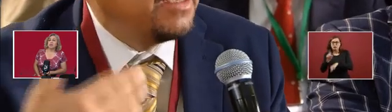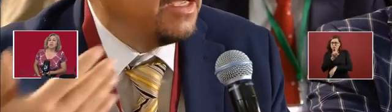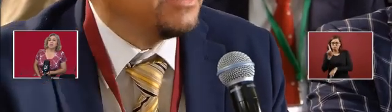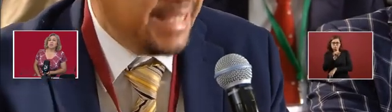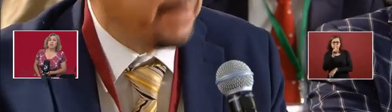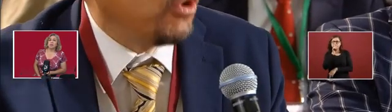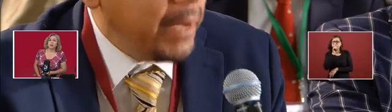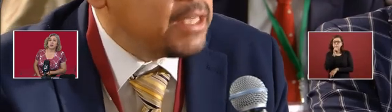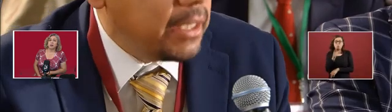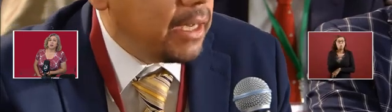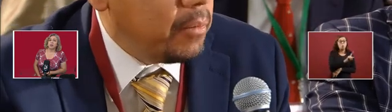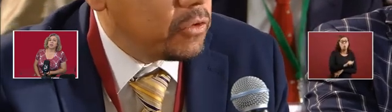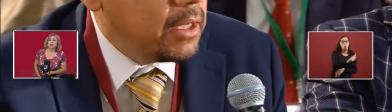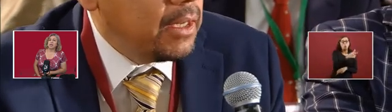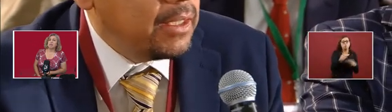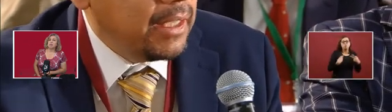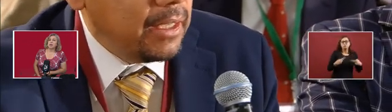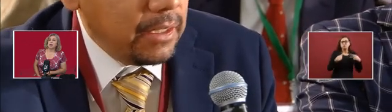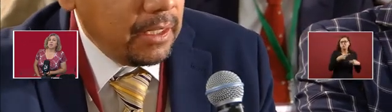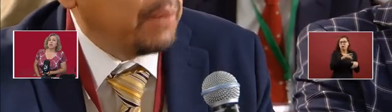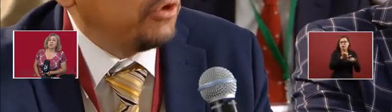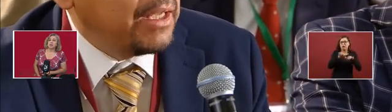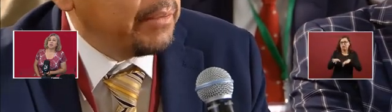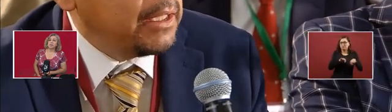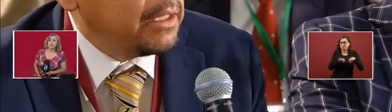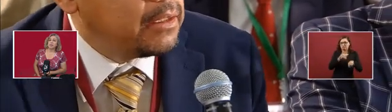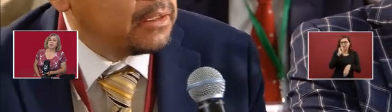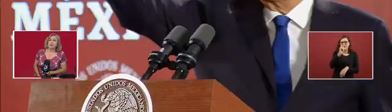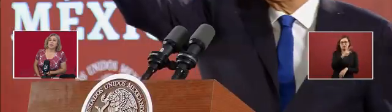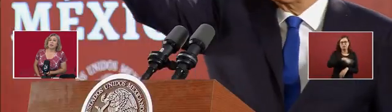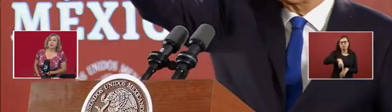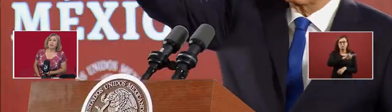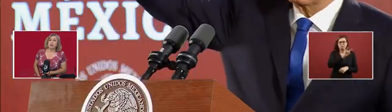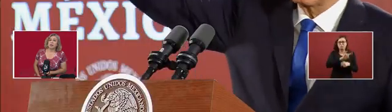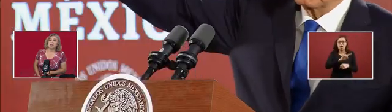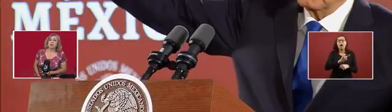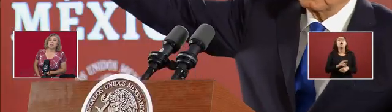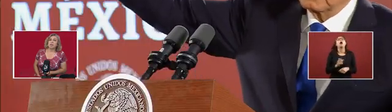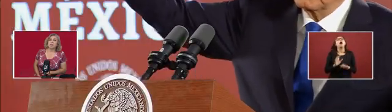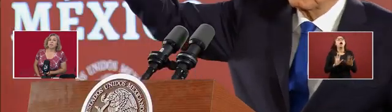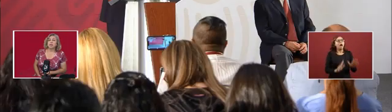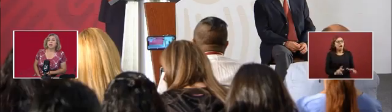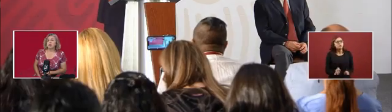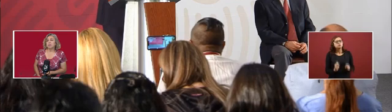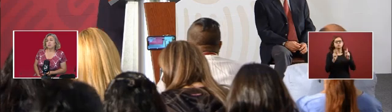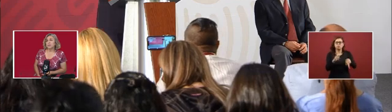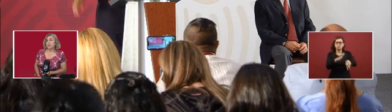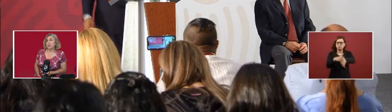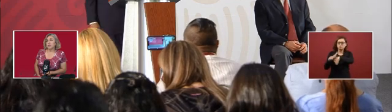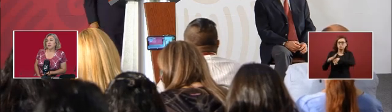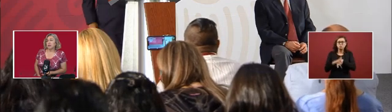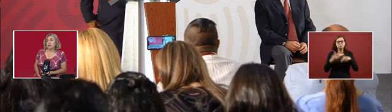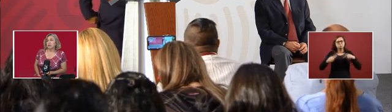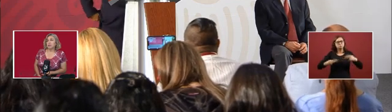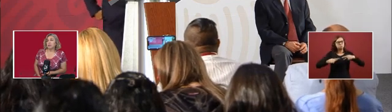townships, the municipalities, the states. And this is one reason why I am not going to